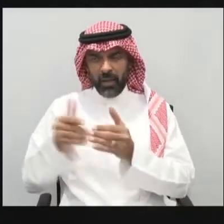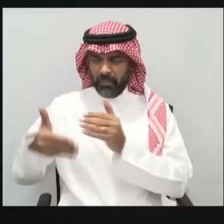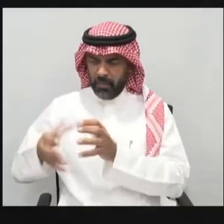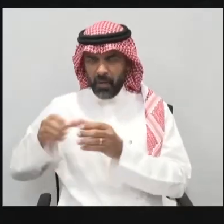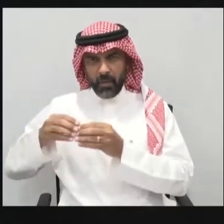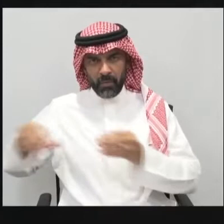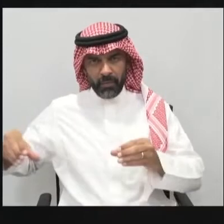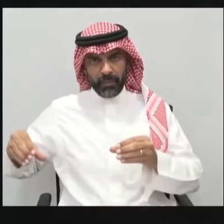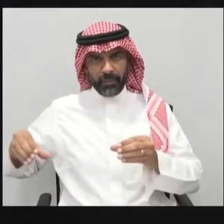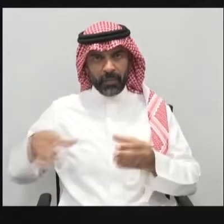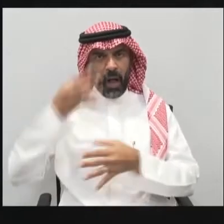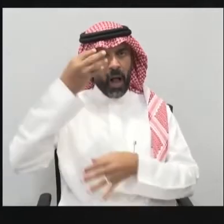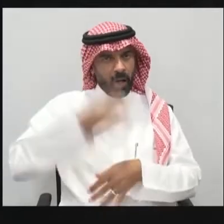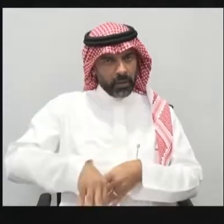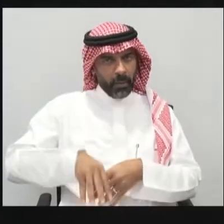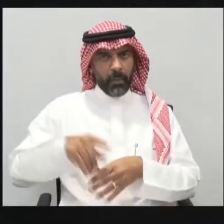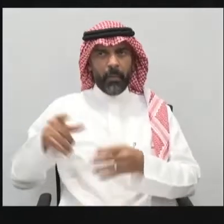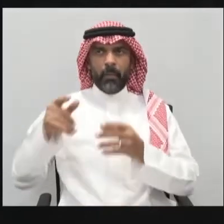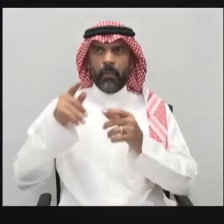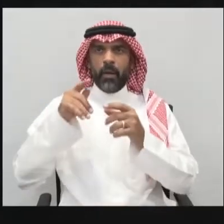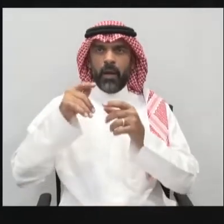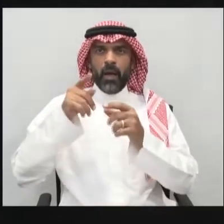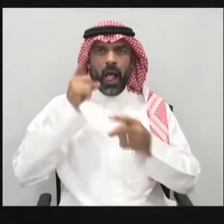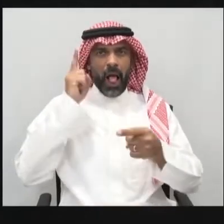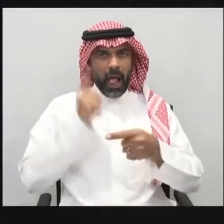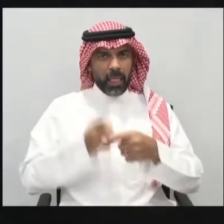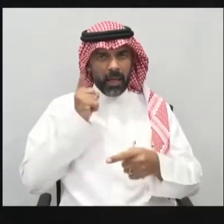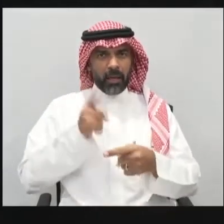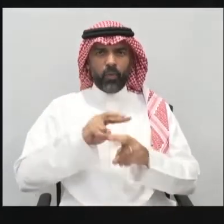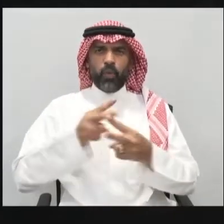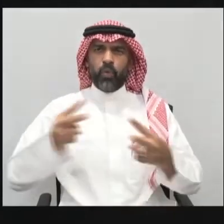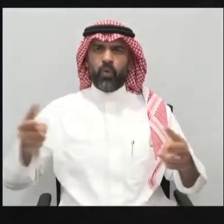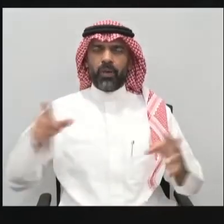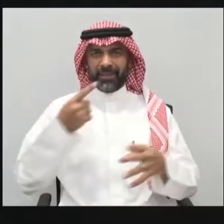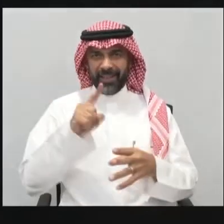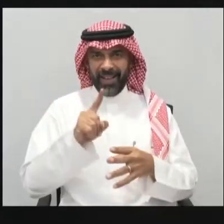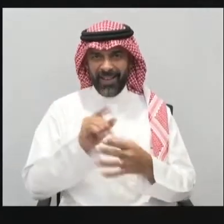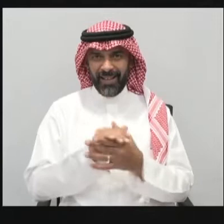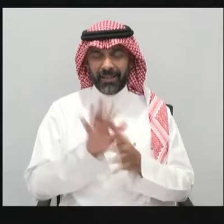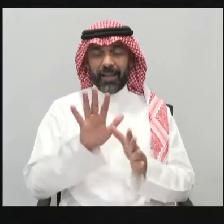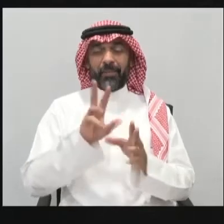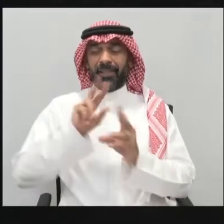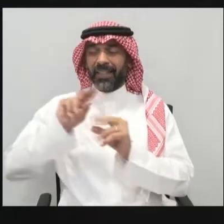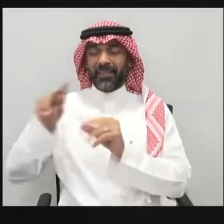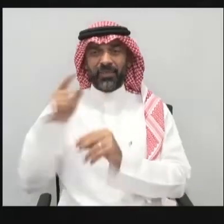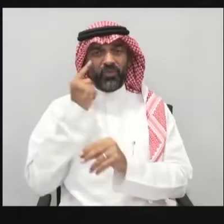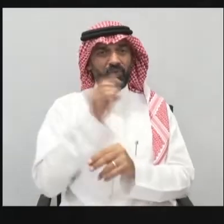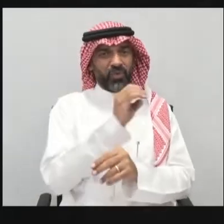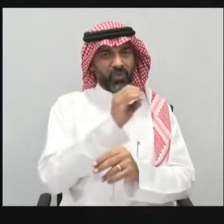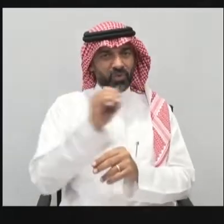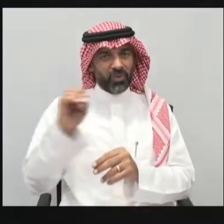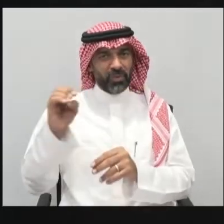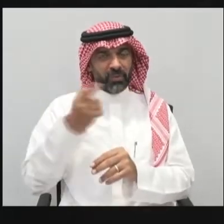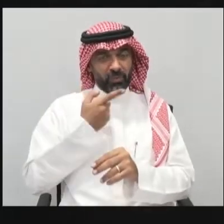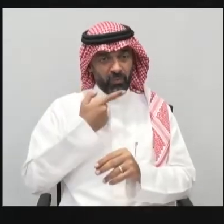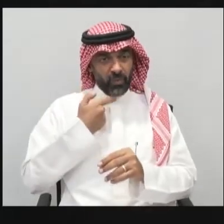things to put together to build a house. So far we have learned words, we have learned sounds. We